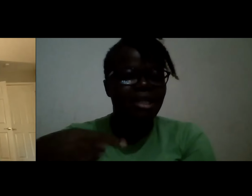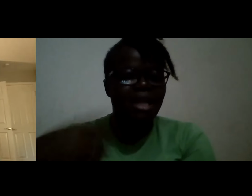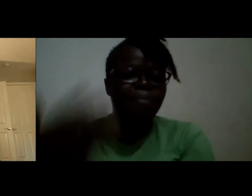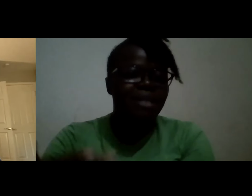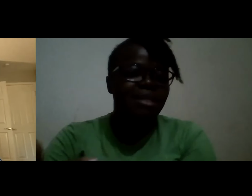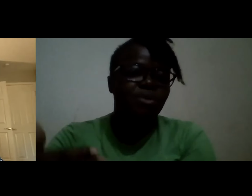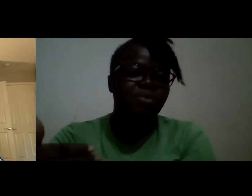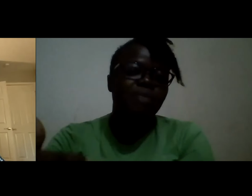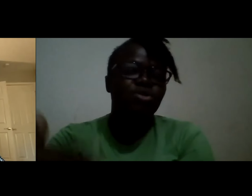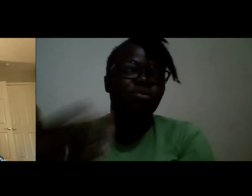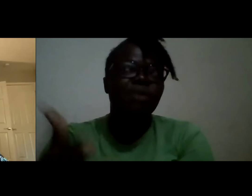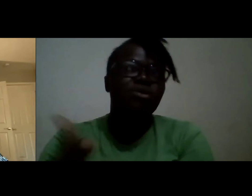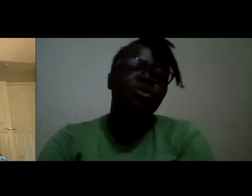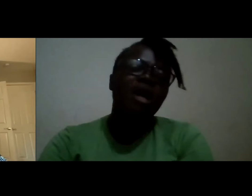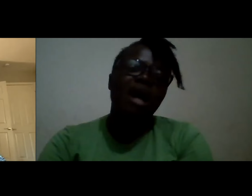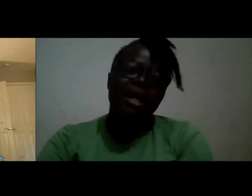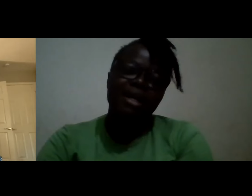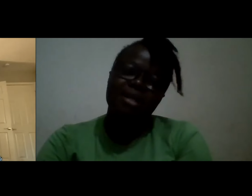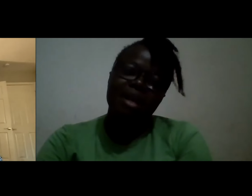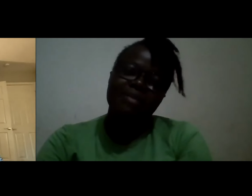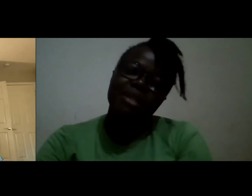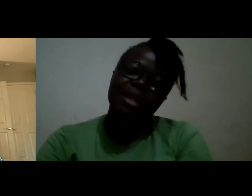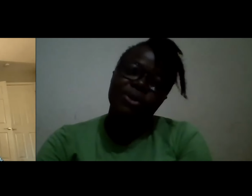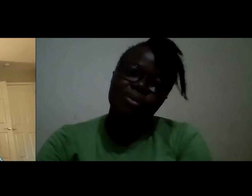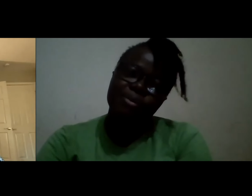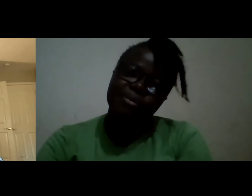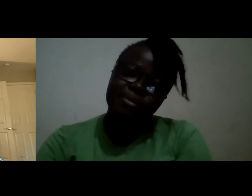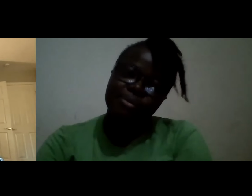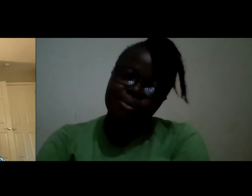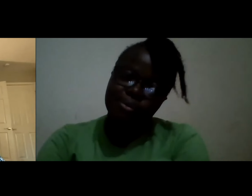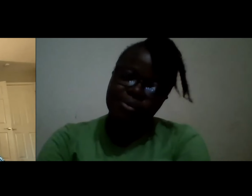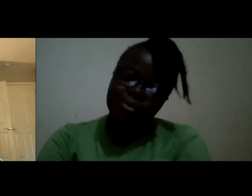and the impacts that would be able to make onto our kids' lives. Thank you.